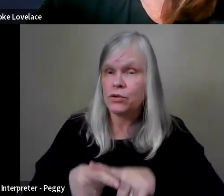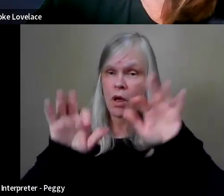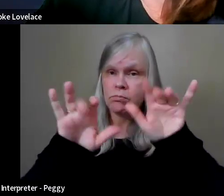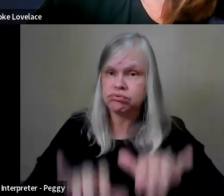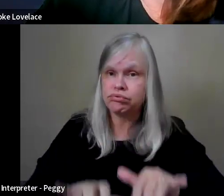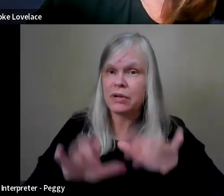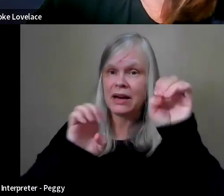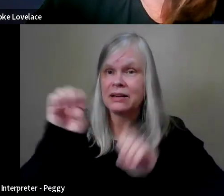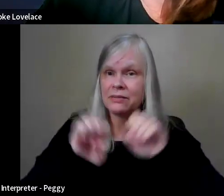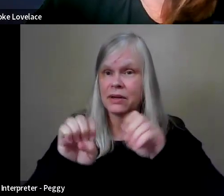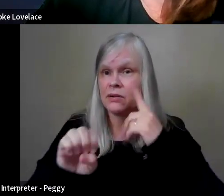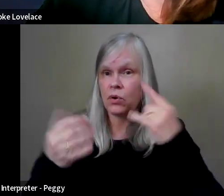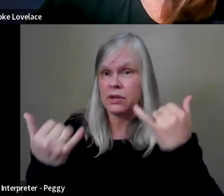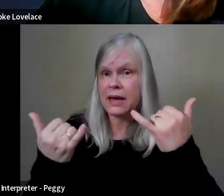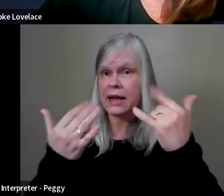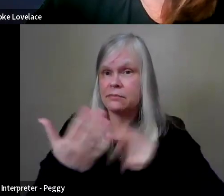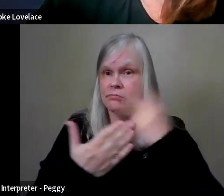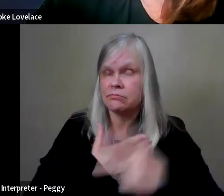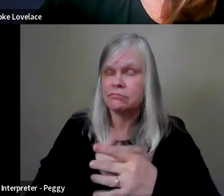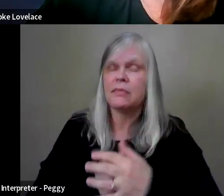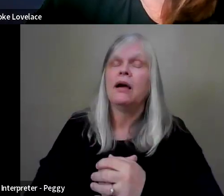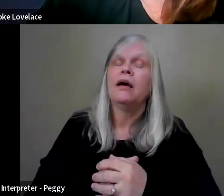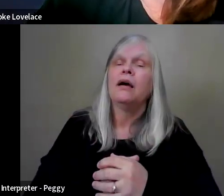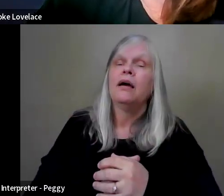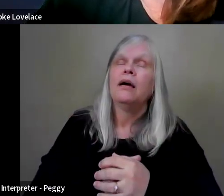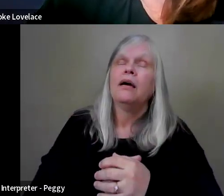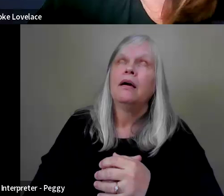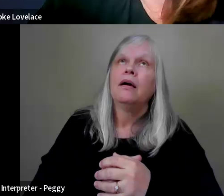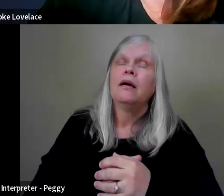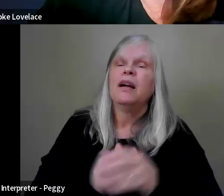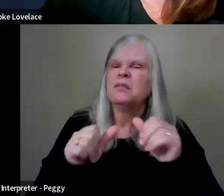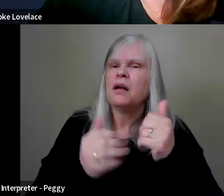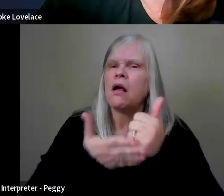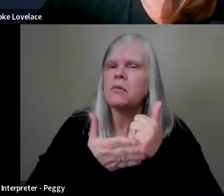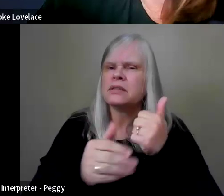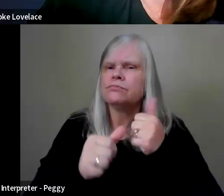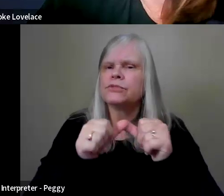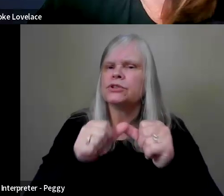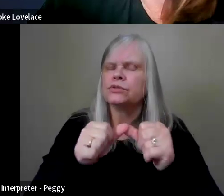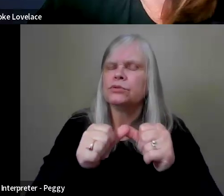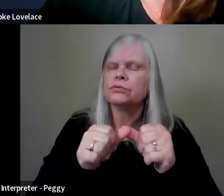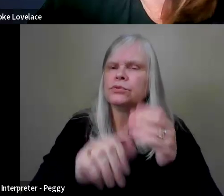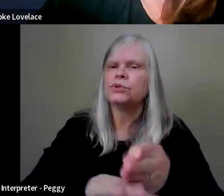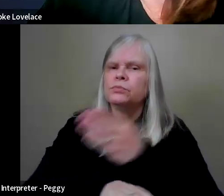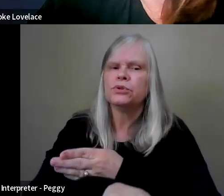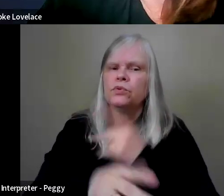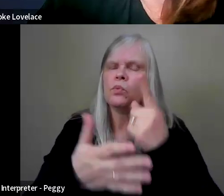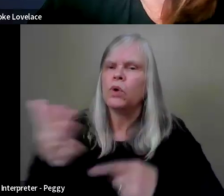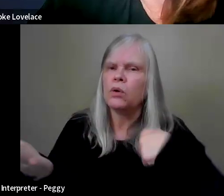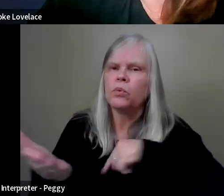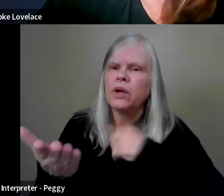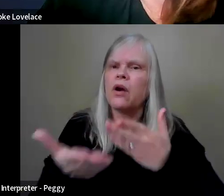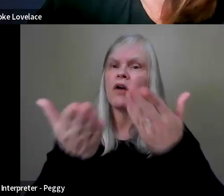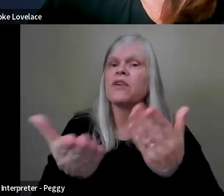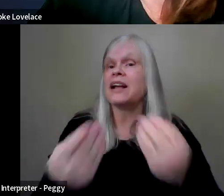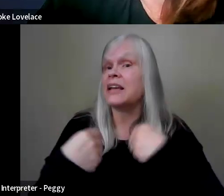evaluation of our program today. It really helps us continue to improve what we're offering and get feedback. So if you'd be willing